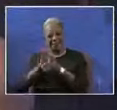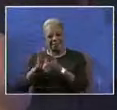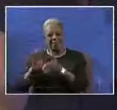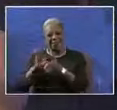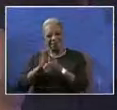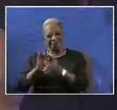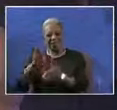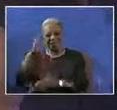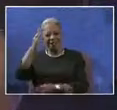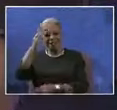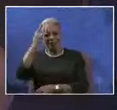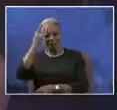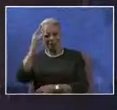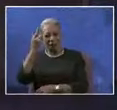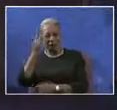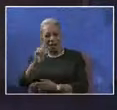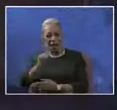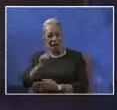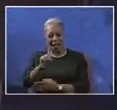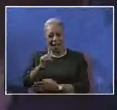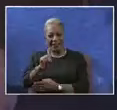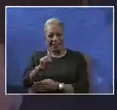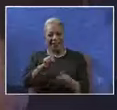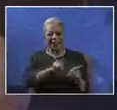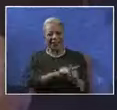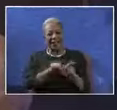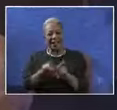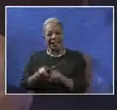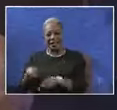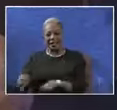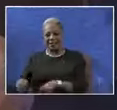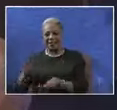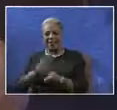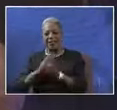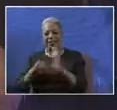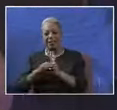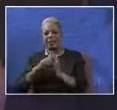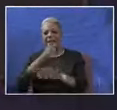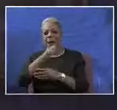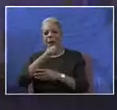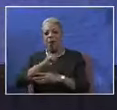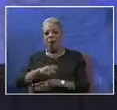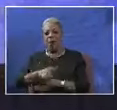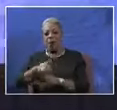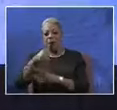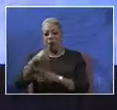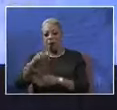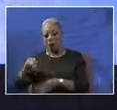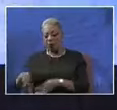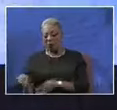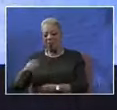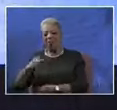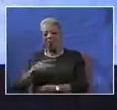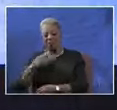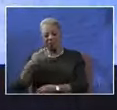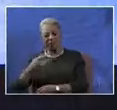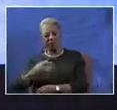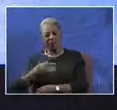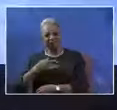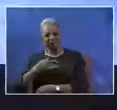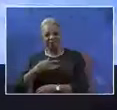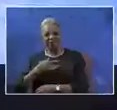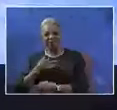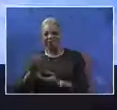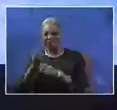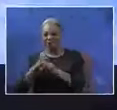it because as he got older, he felt insecure. And he felt that maybe